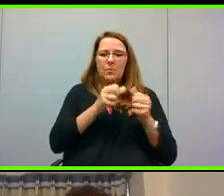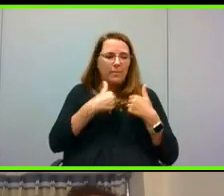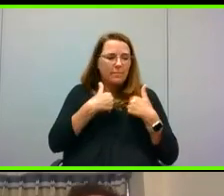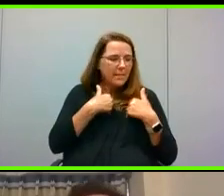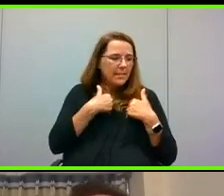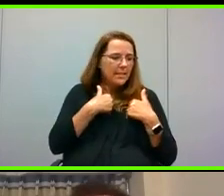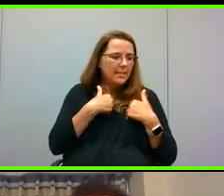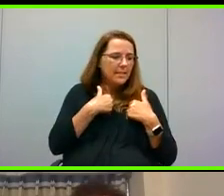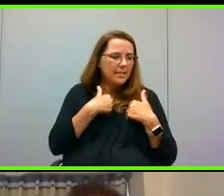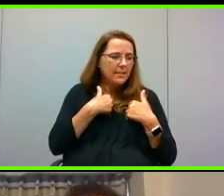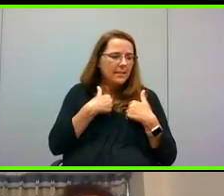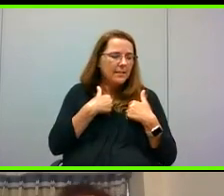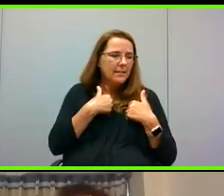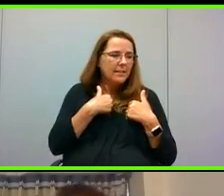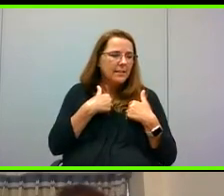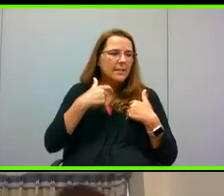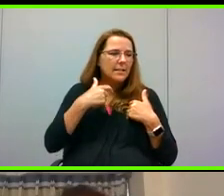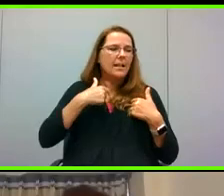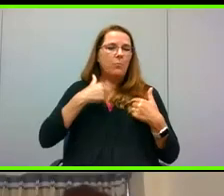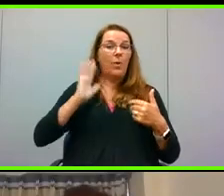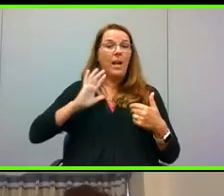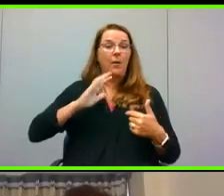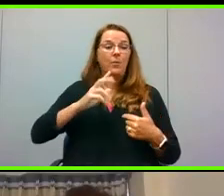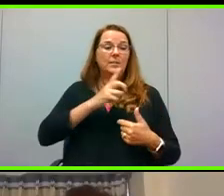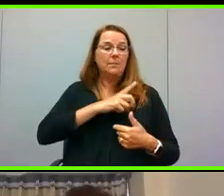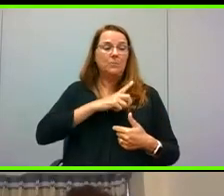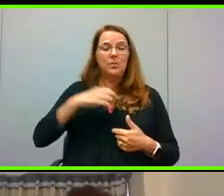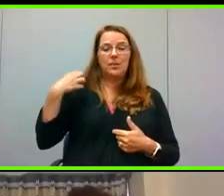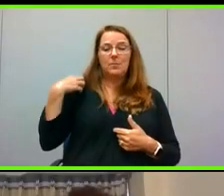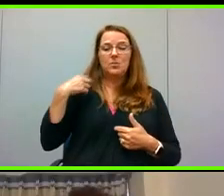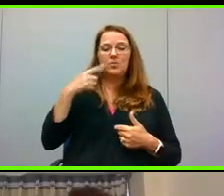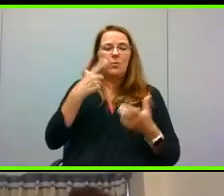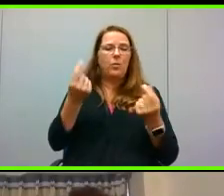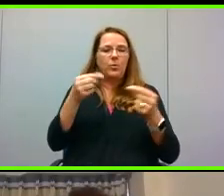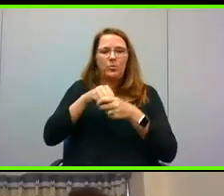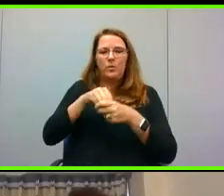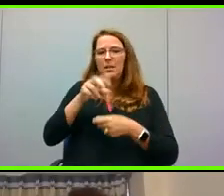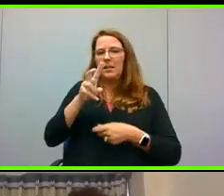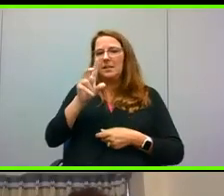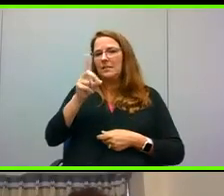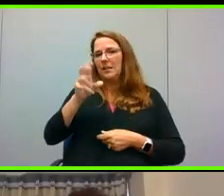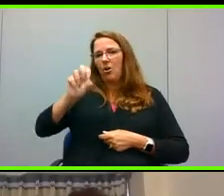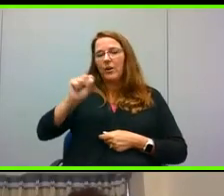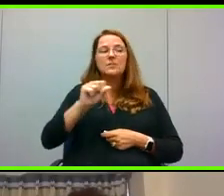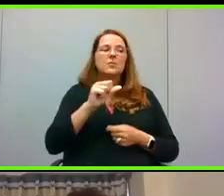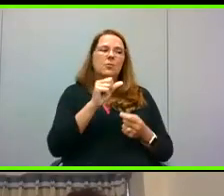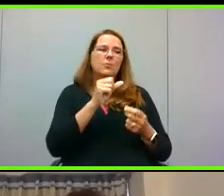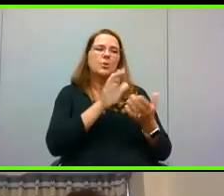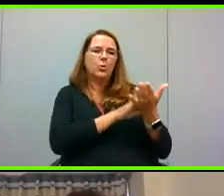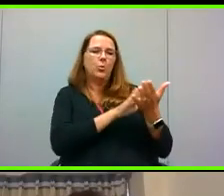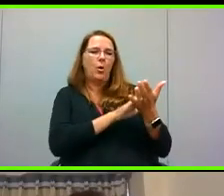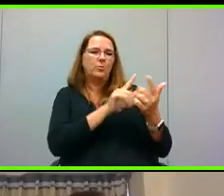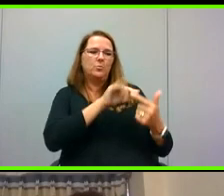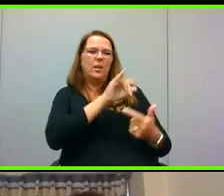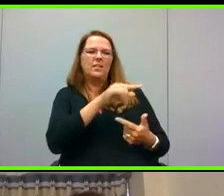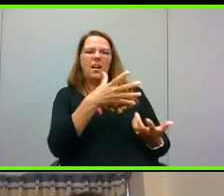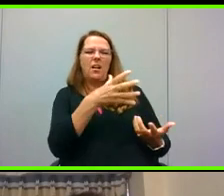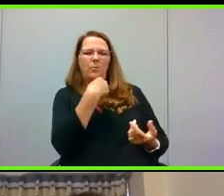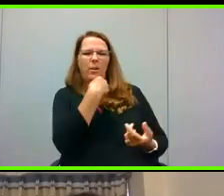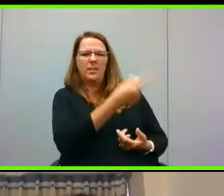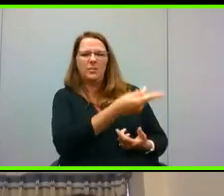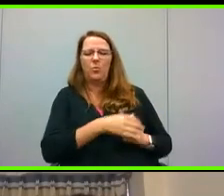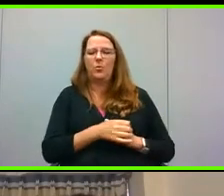the Deputy Commissioner for what we're doing in DRS. So kudos to Liz. I've already told her that. The article